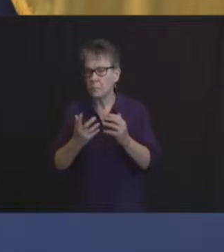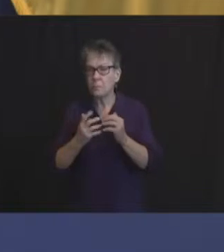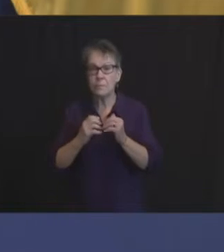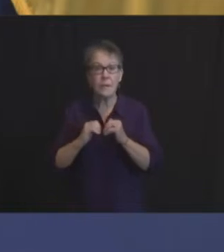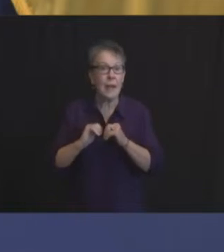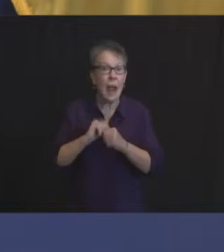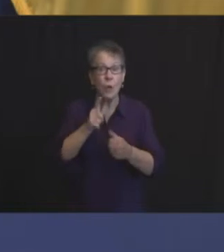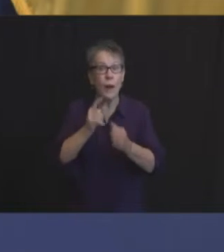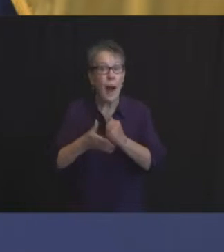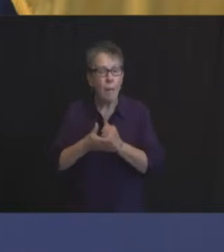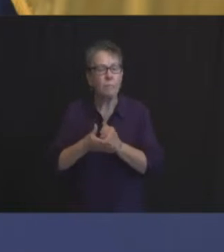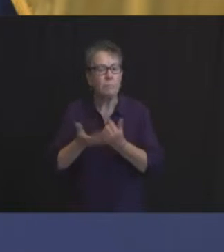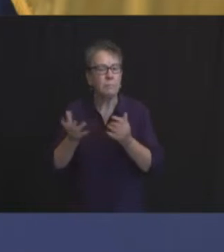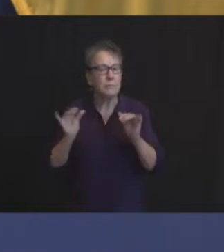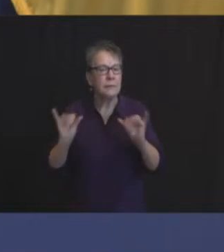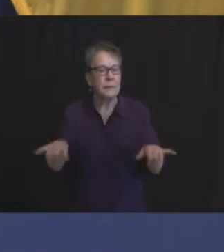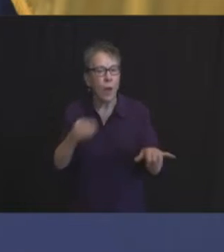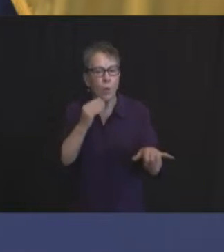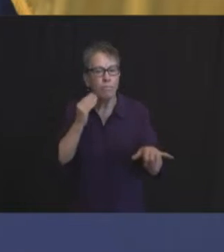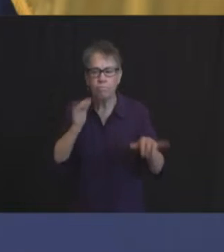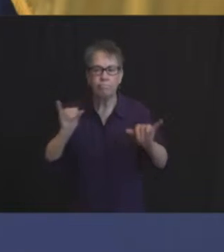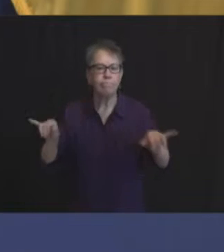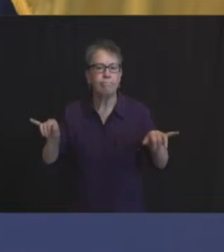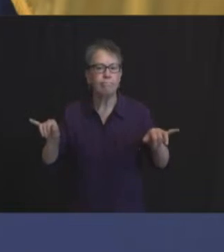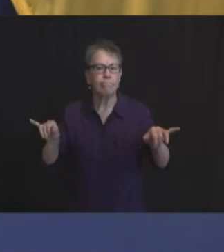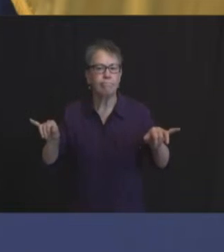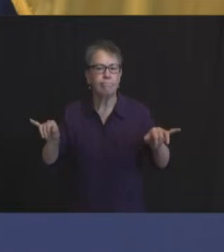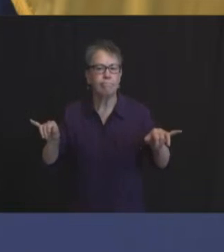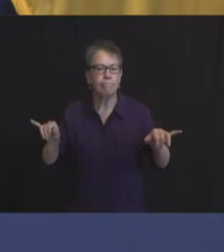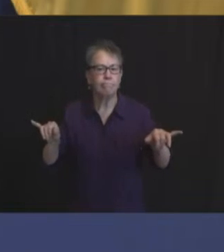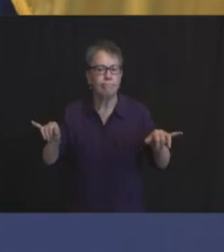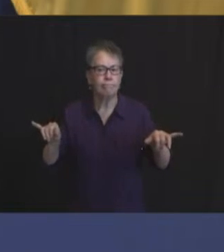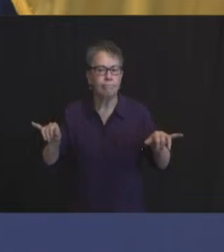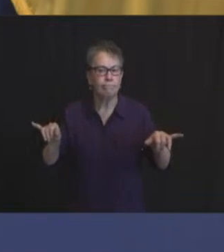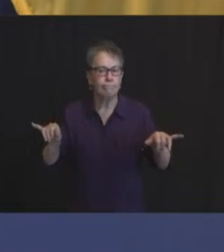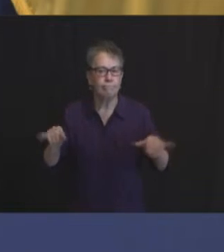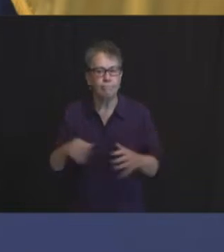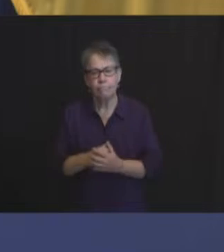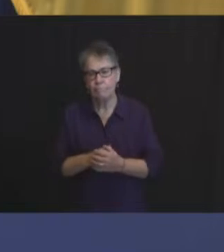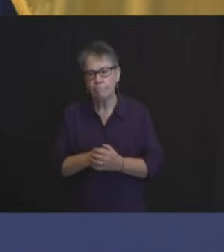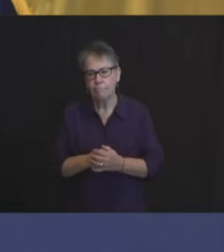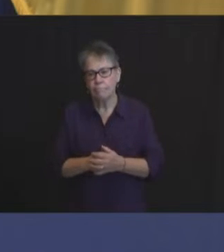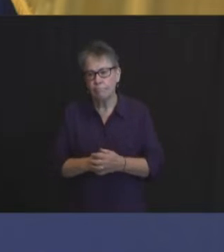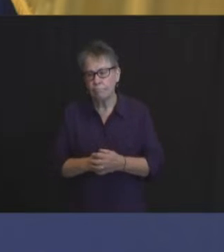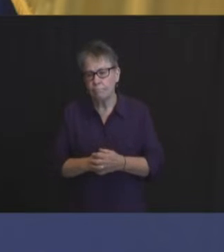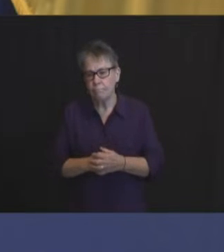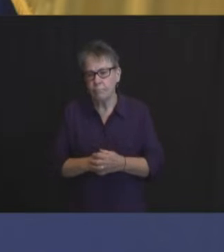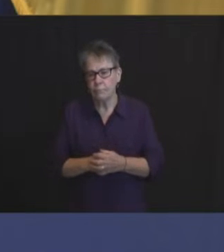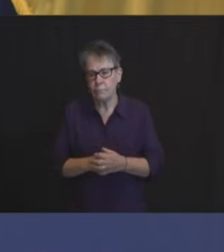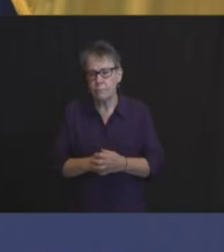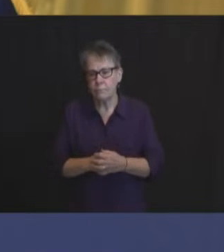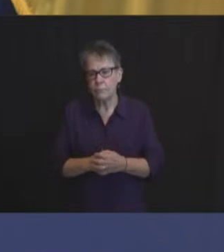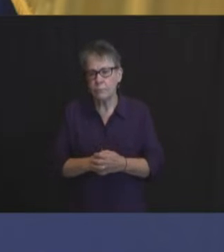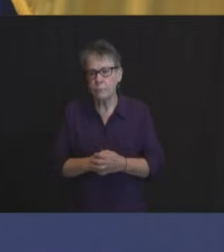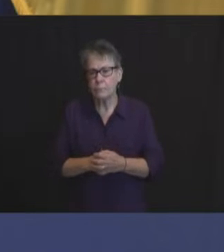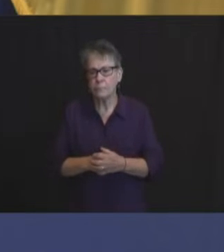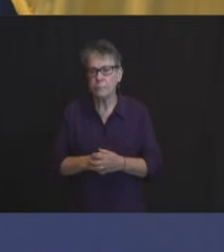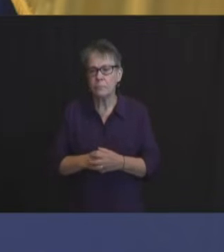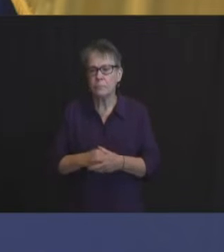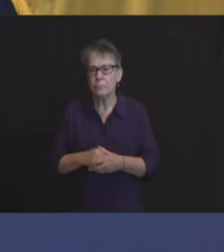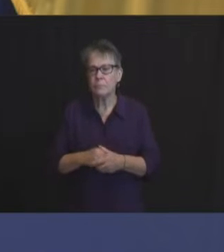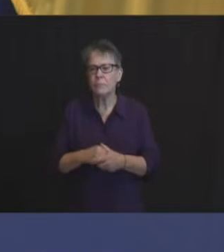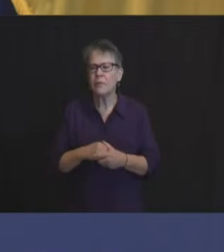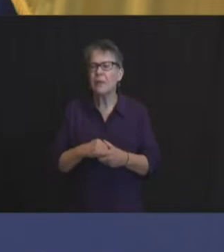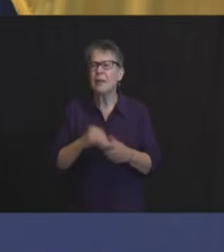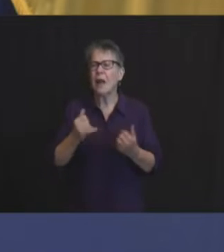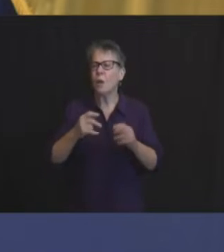And I'm not begrudging New Jersey families for in-person learning for doing what they want to do, and we'll come back to that in a second. But